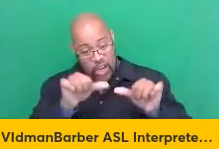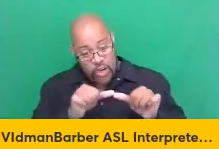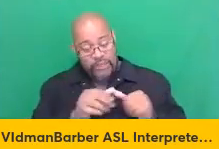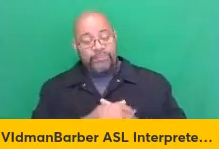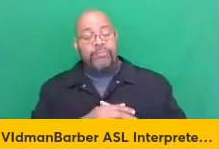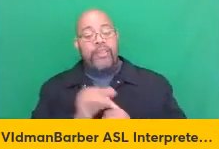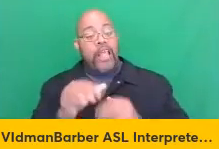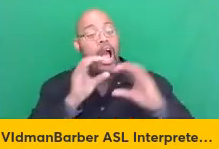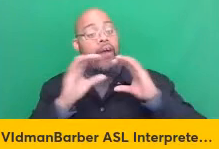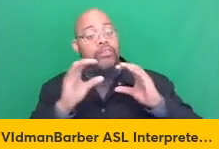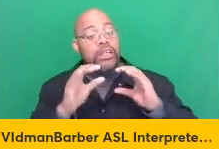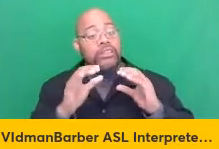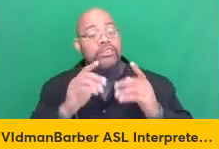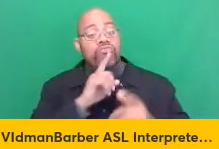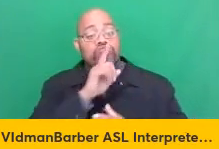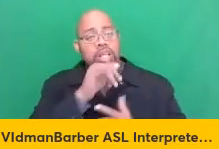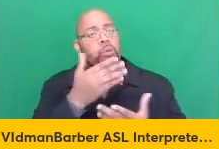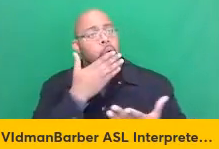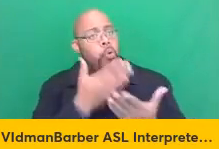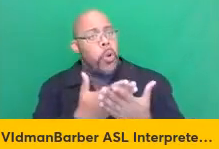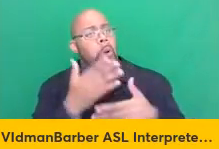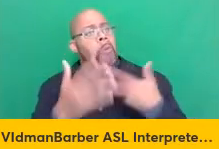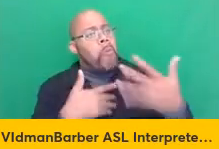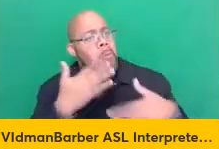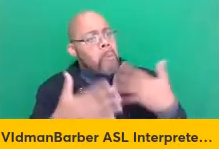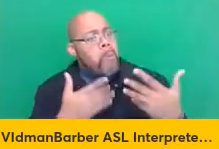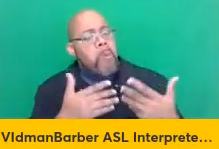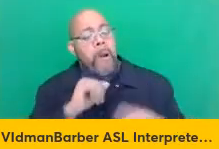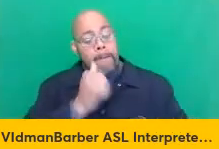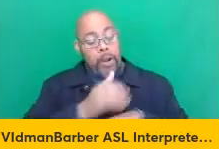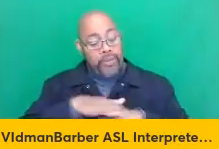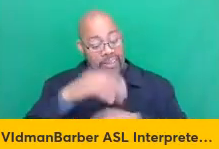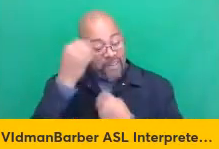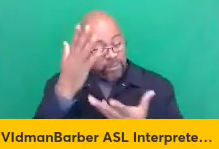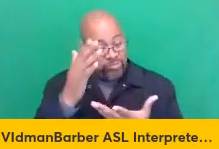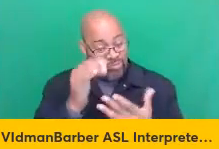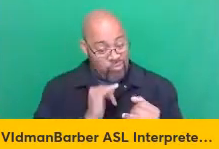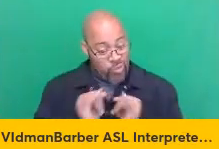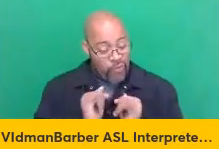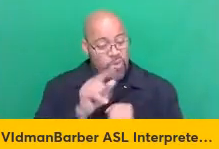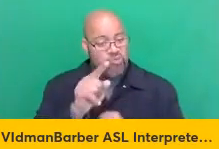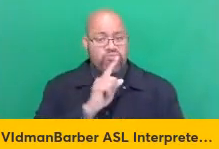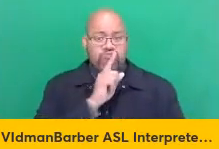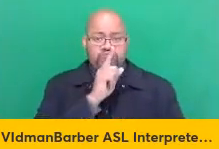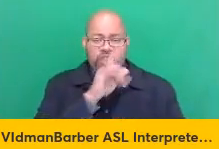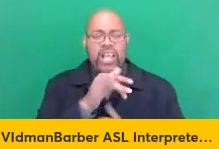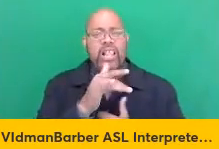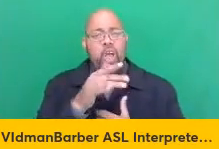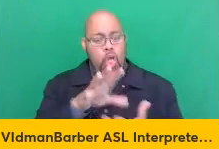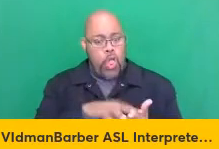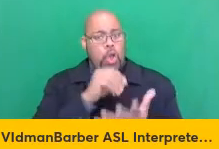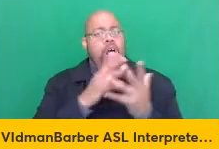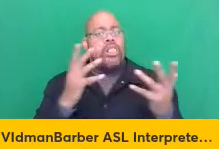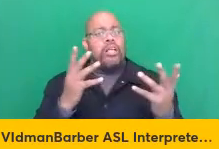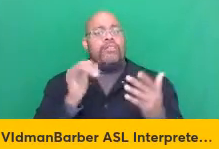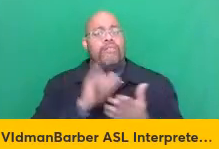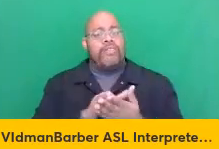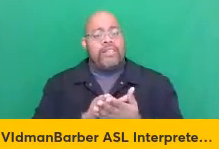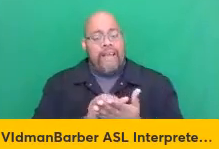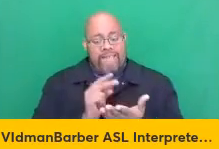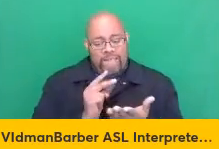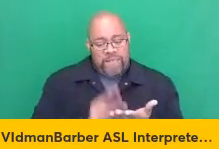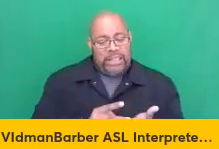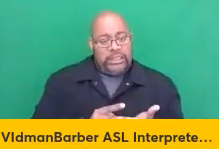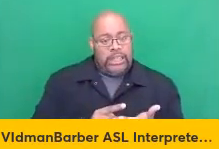the conversation has gone really well, and based on the informational interview, you've learned so much that even